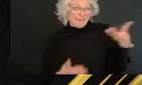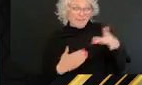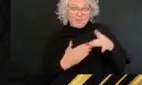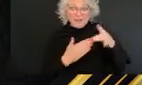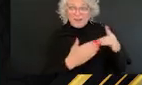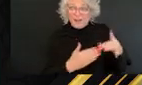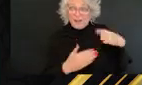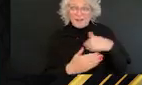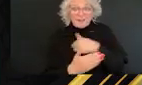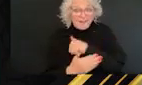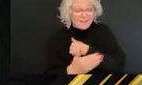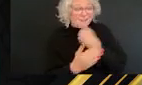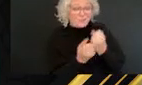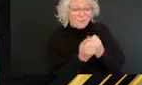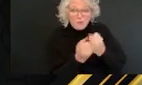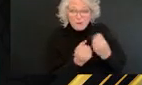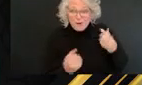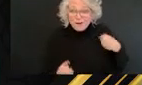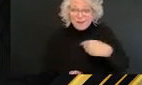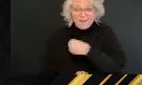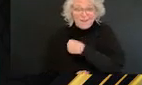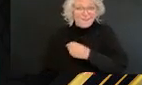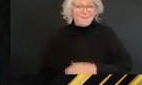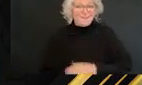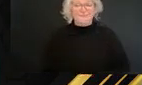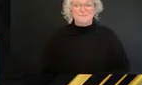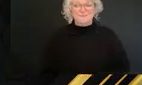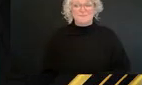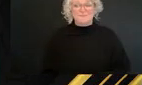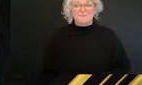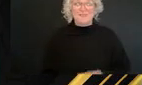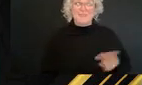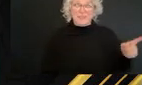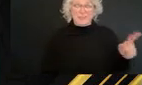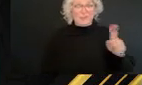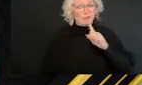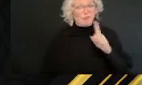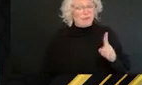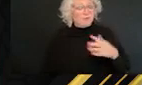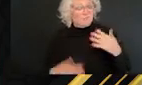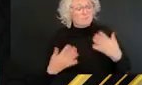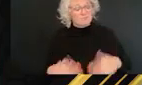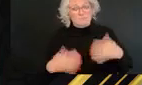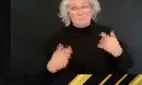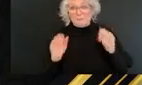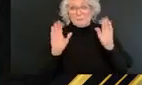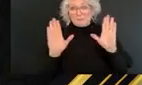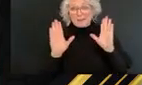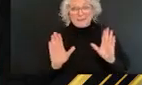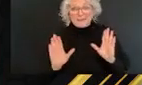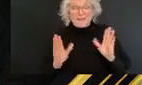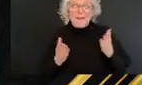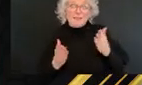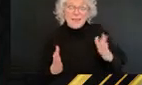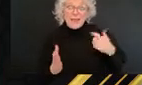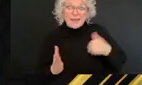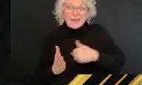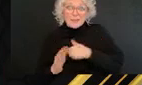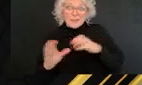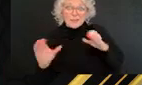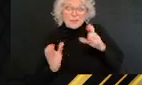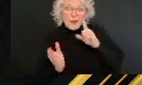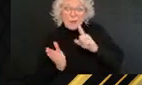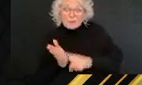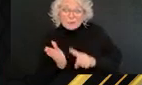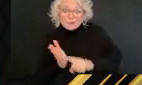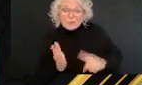the guiding and supporting force for it. They have been instrumental in allowing us to do the